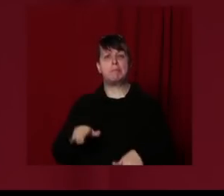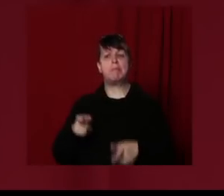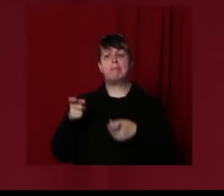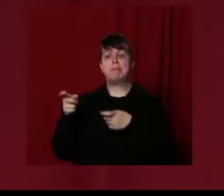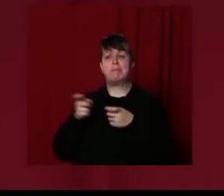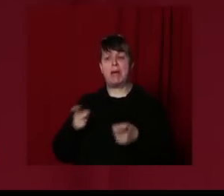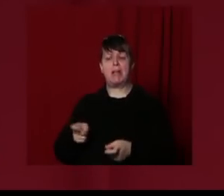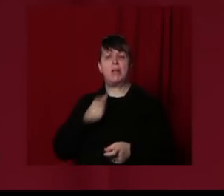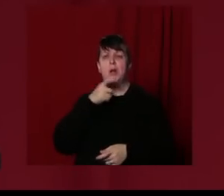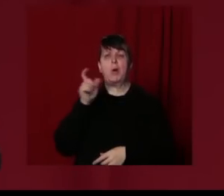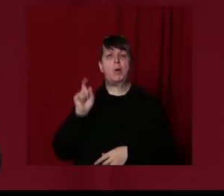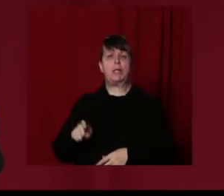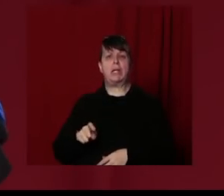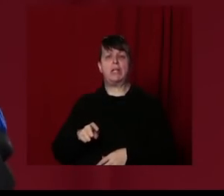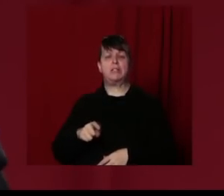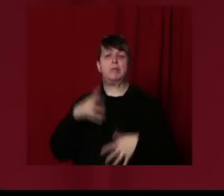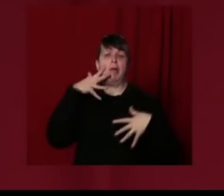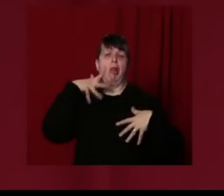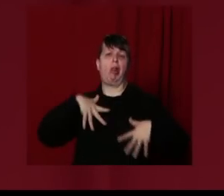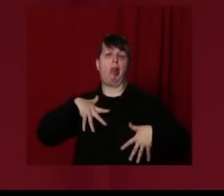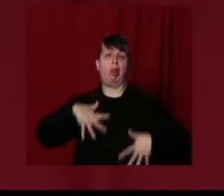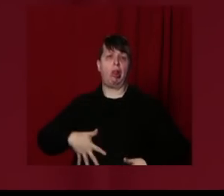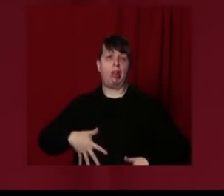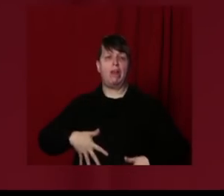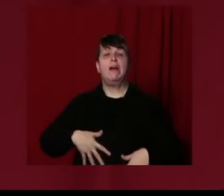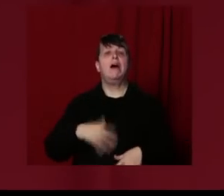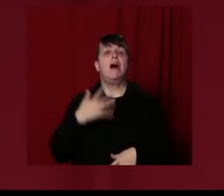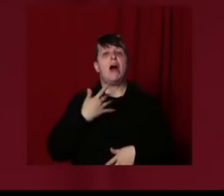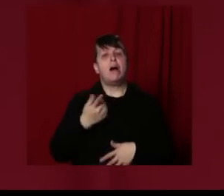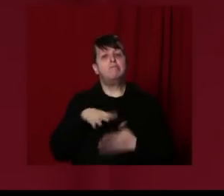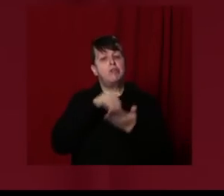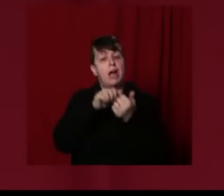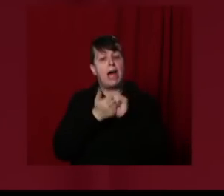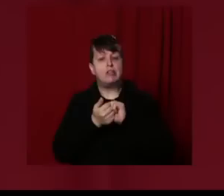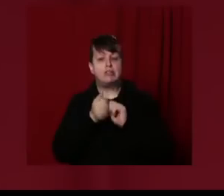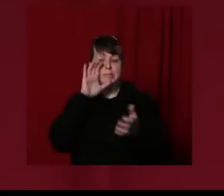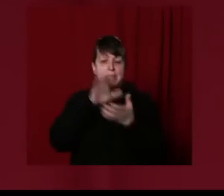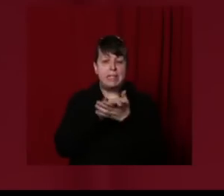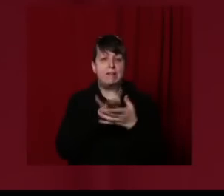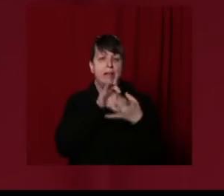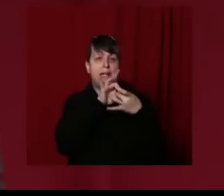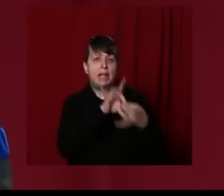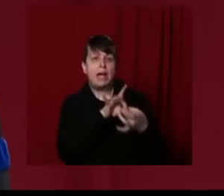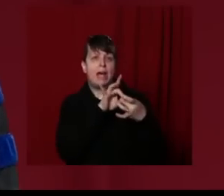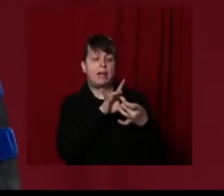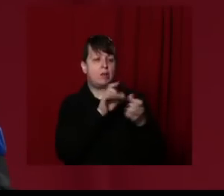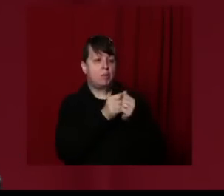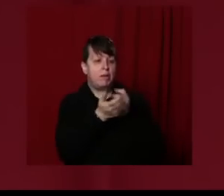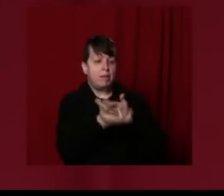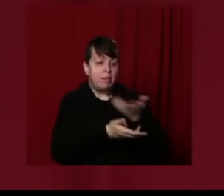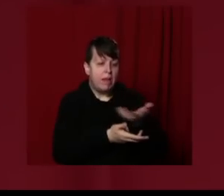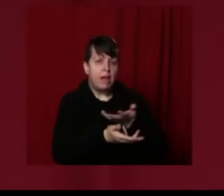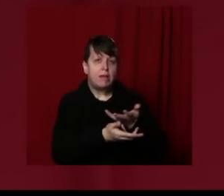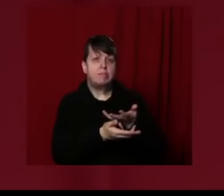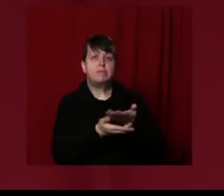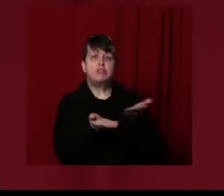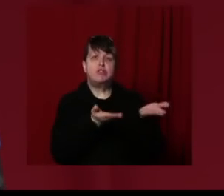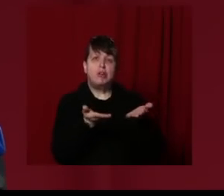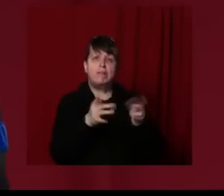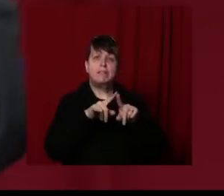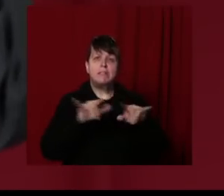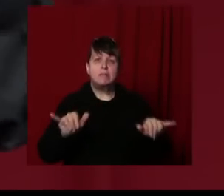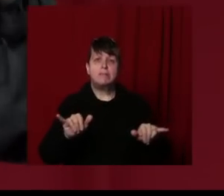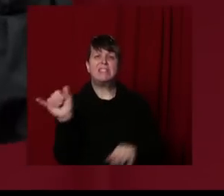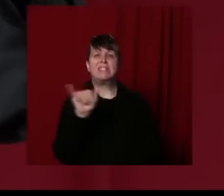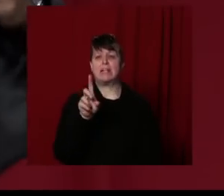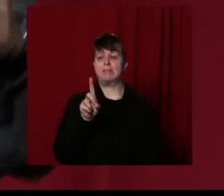the valley of despair. I learned how to lead and connect people while serving them. Now, like Drake,